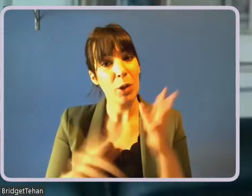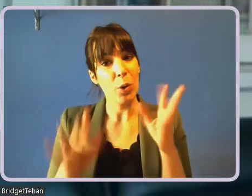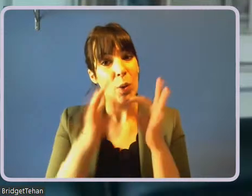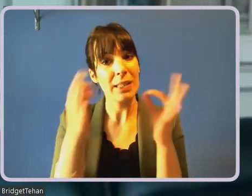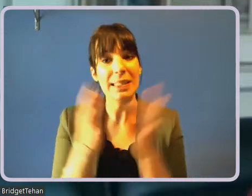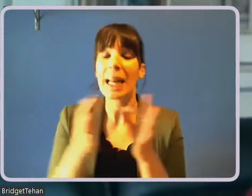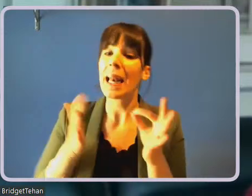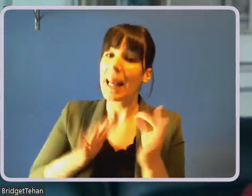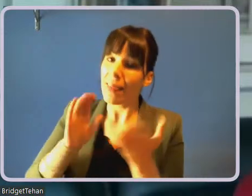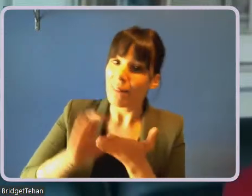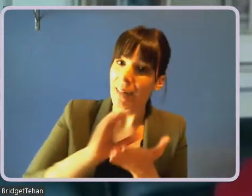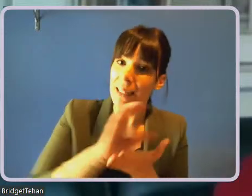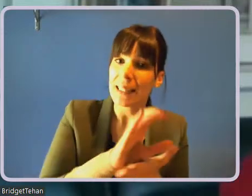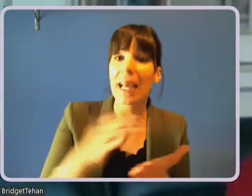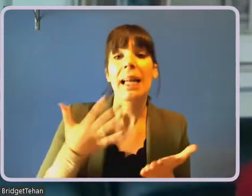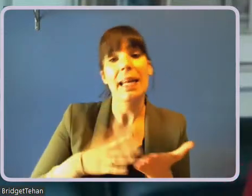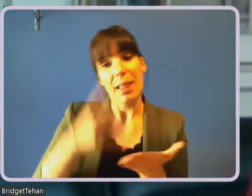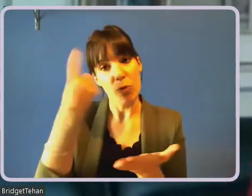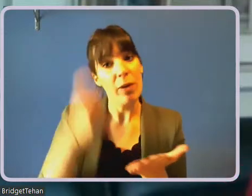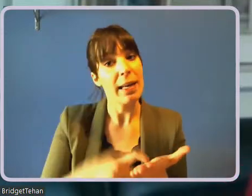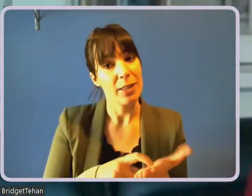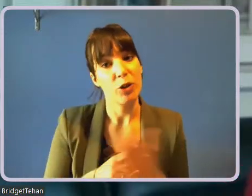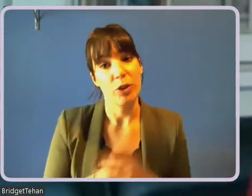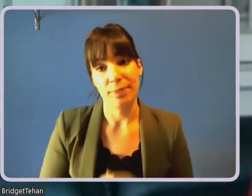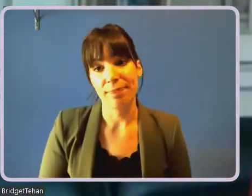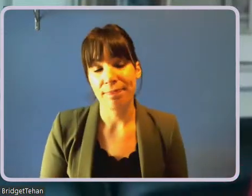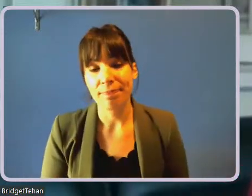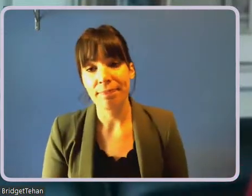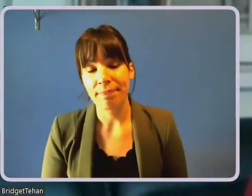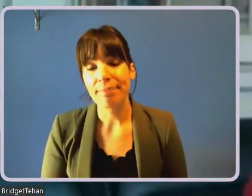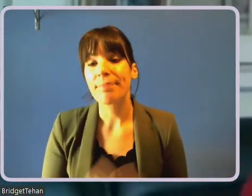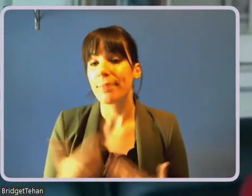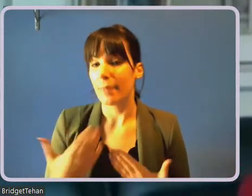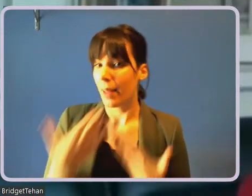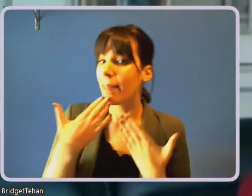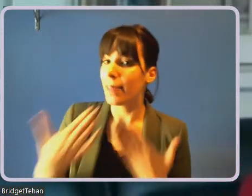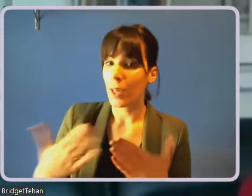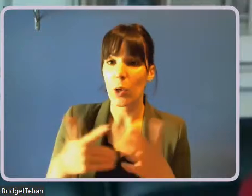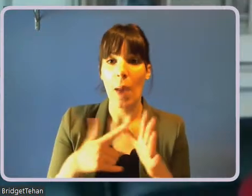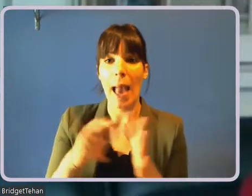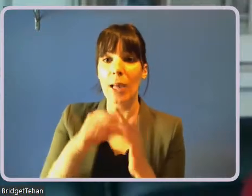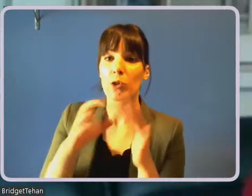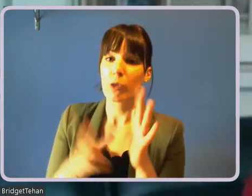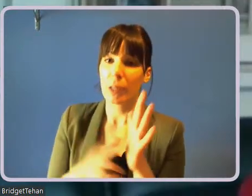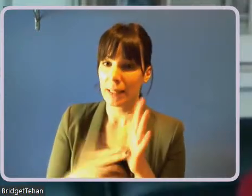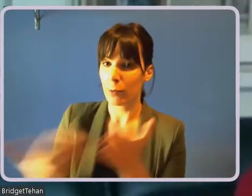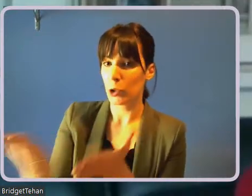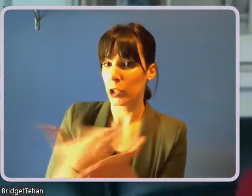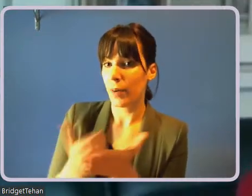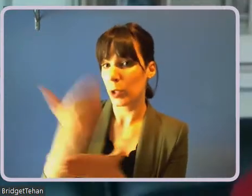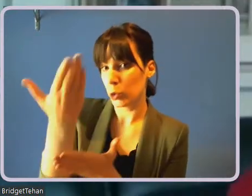do this effectively. Thanks so much, Adrian, for sharing, and I'll come back to you a little bit later.